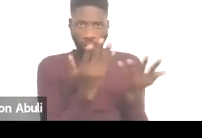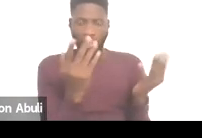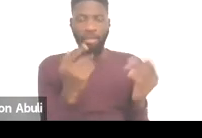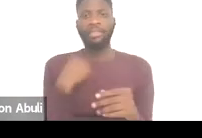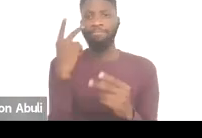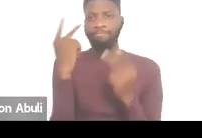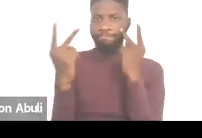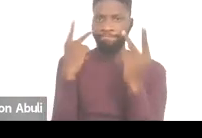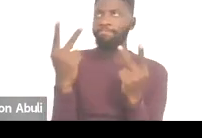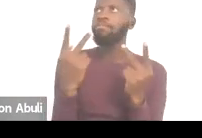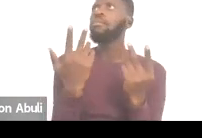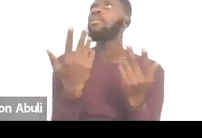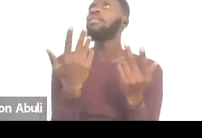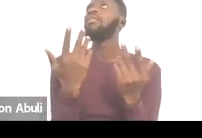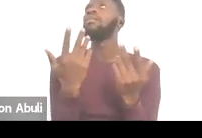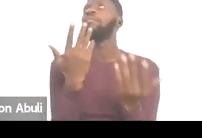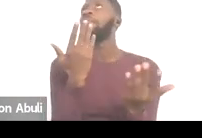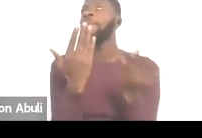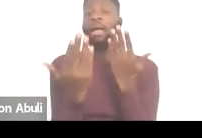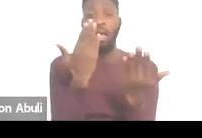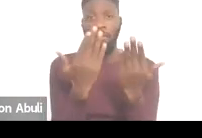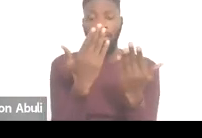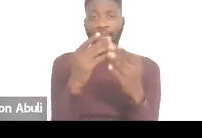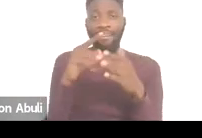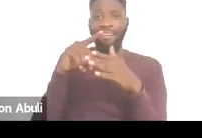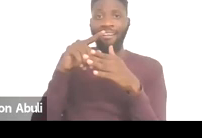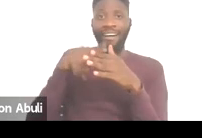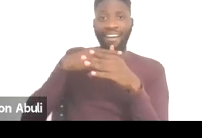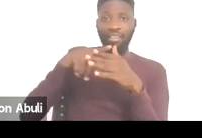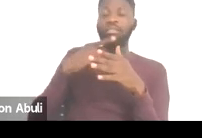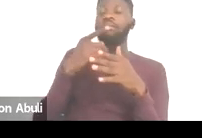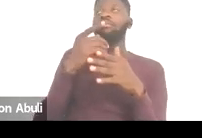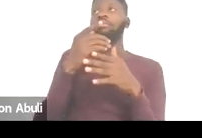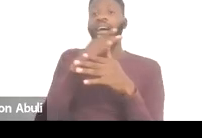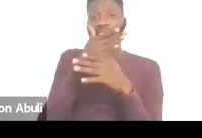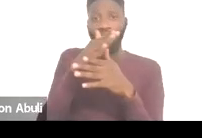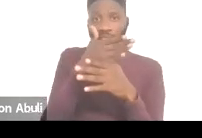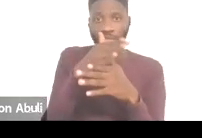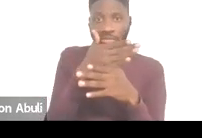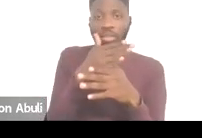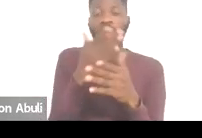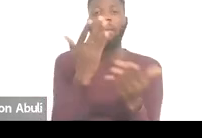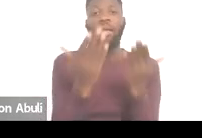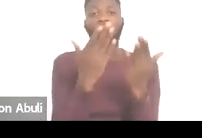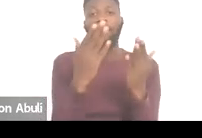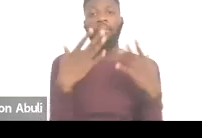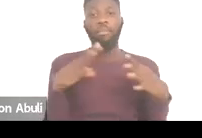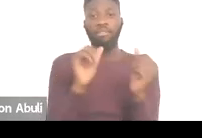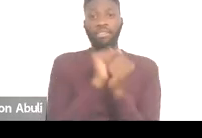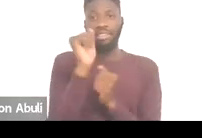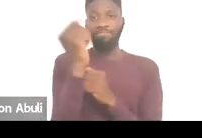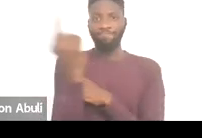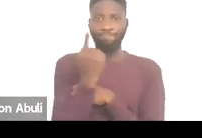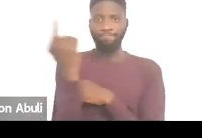than on an average of, if I get at least a minimum of 15 people coming to see me.